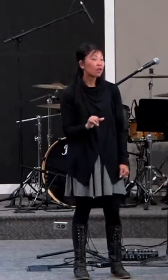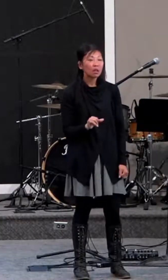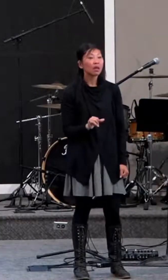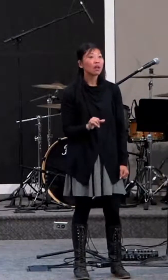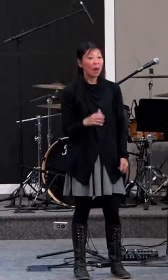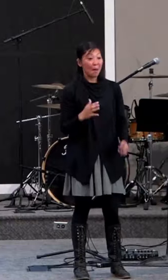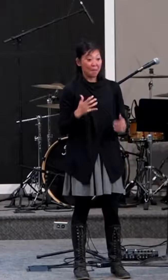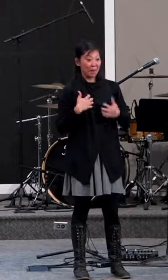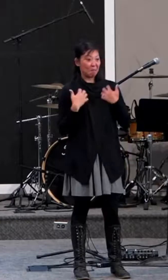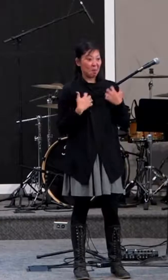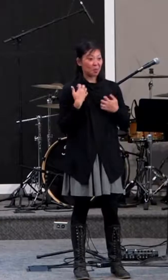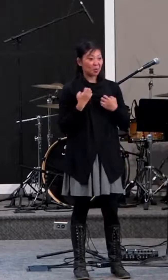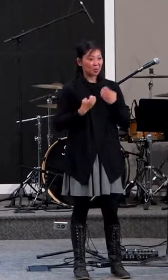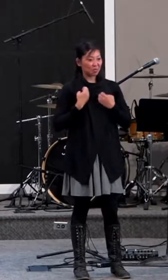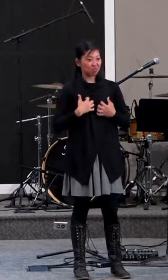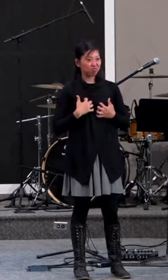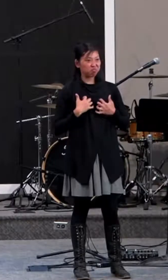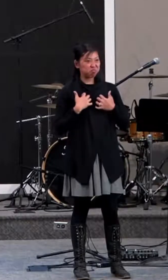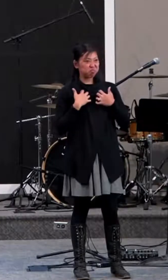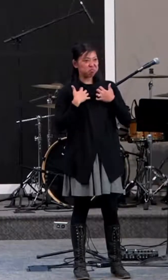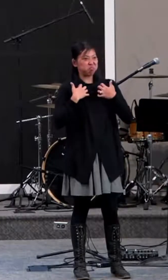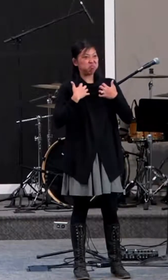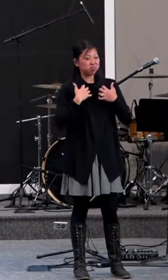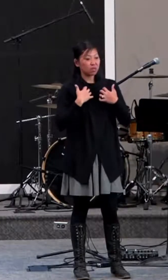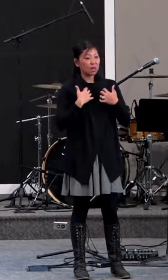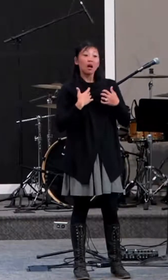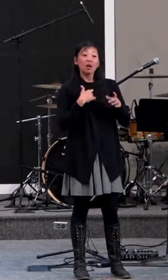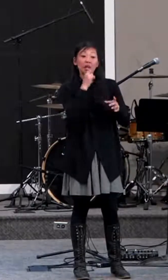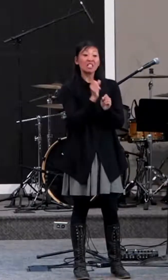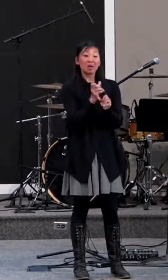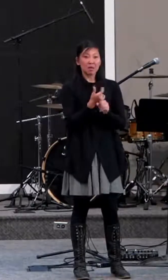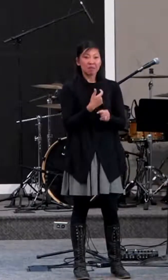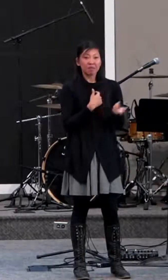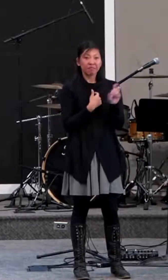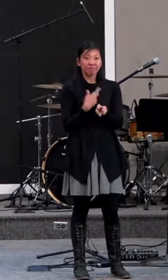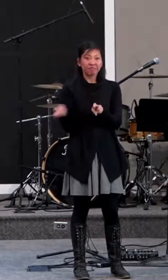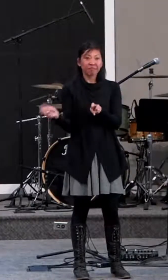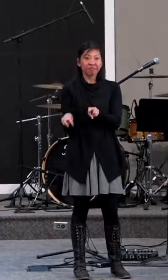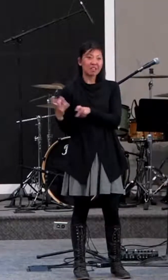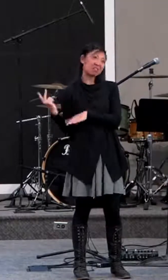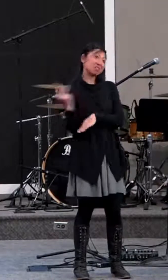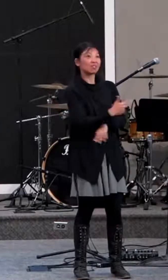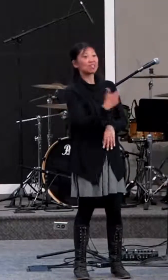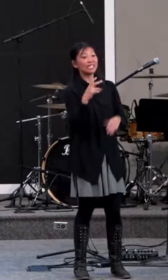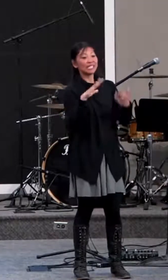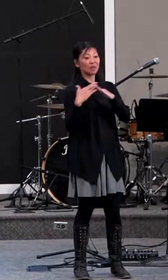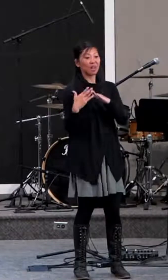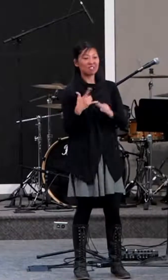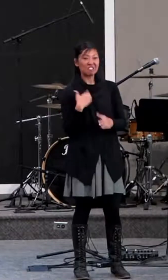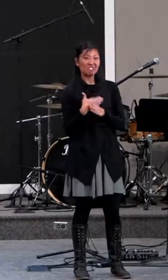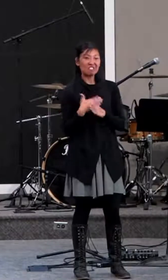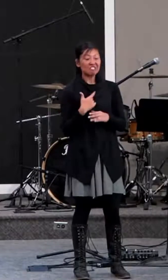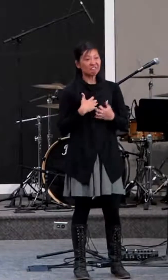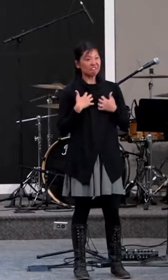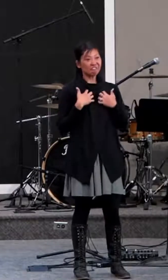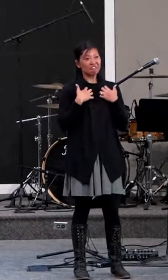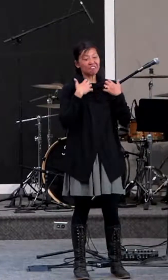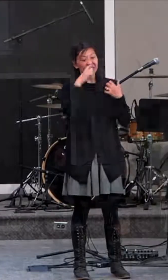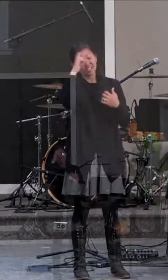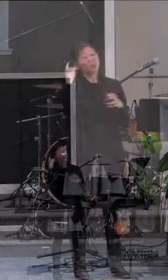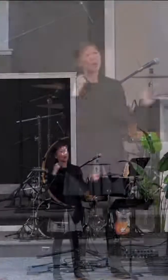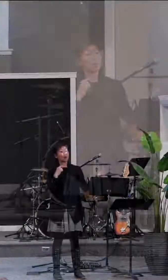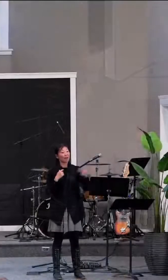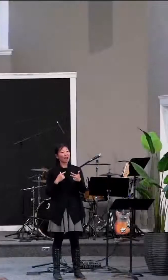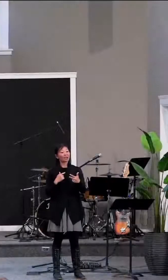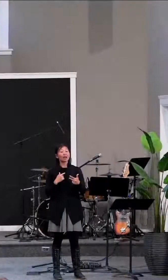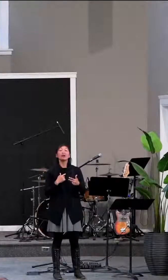my emotional temperature rising. I was not yelling, but I drove her downtown in silent irritation. On the way back, I gave myself